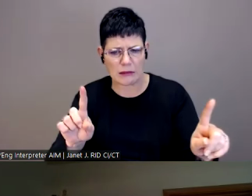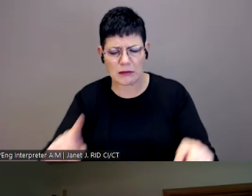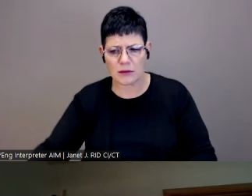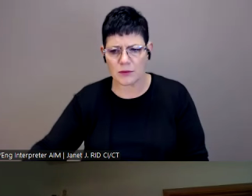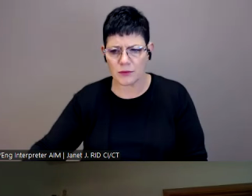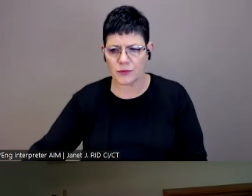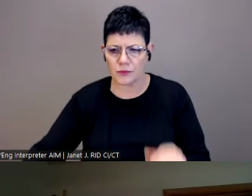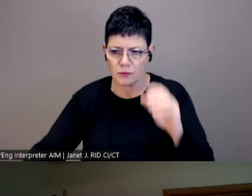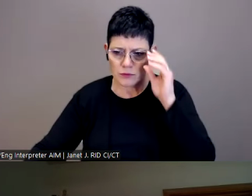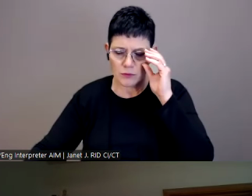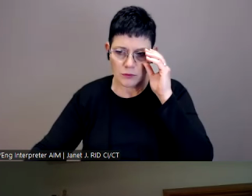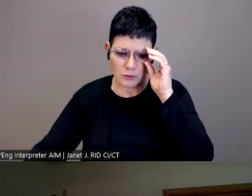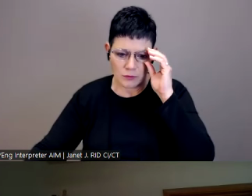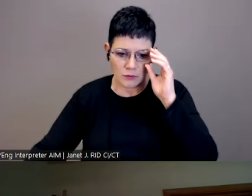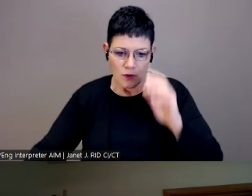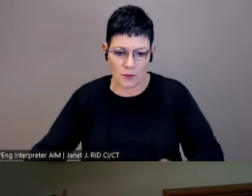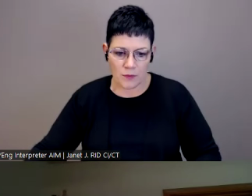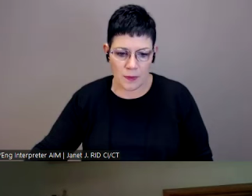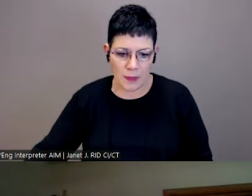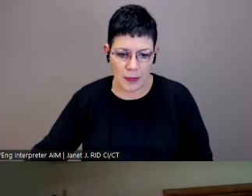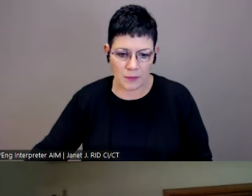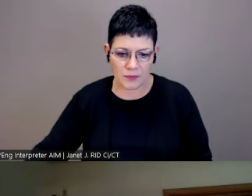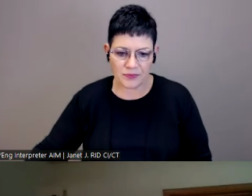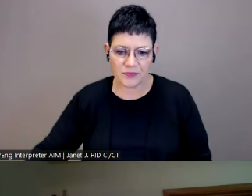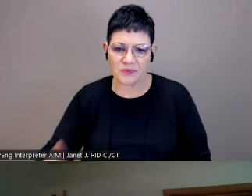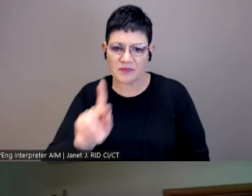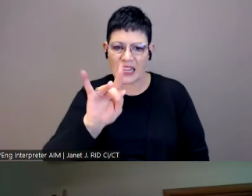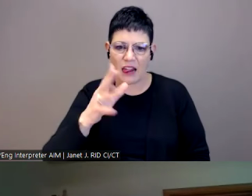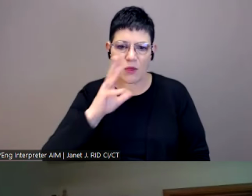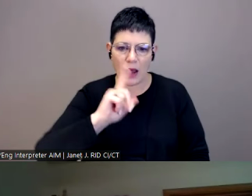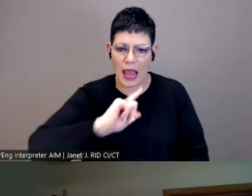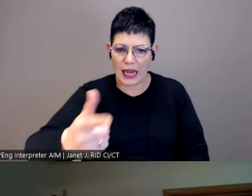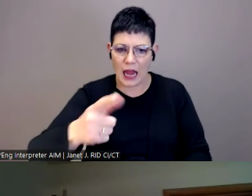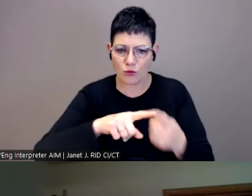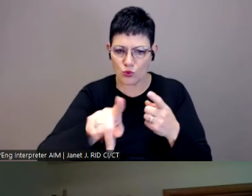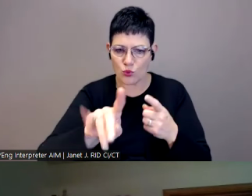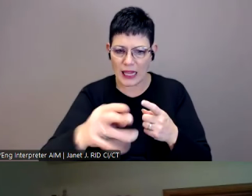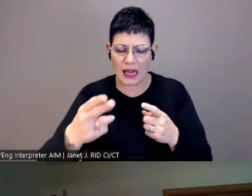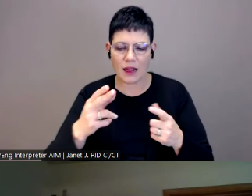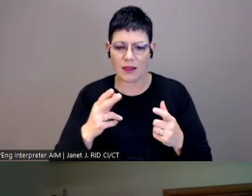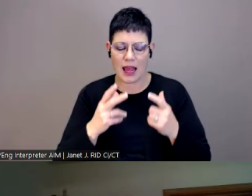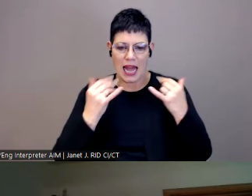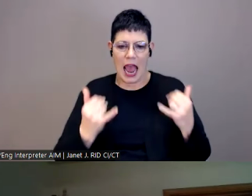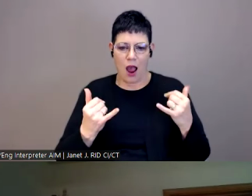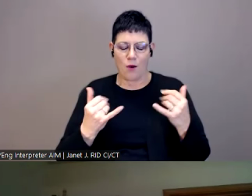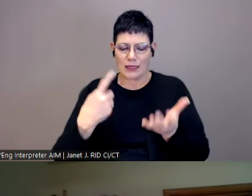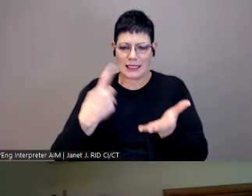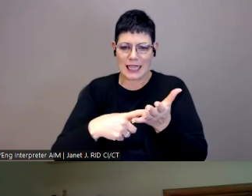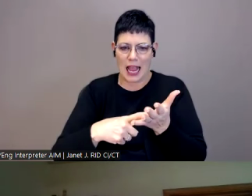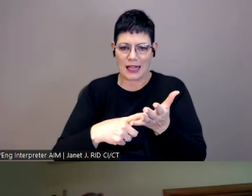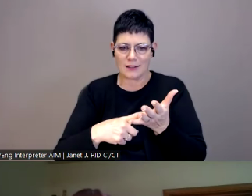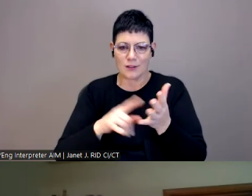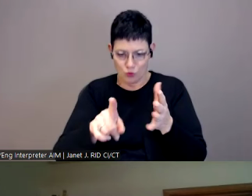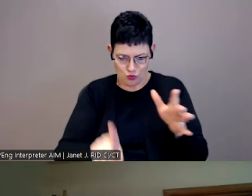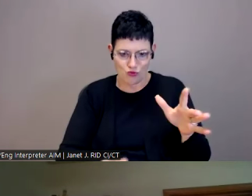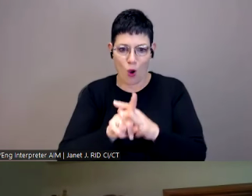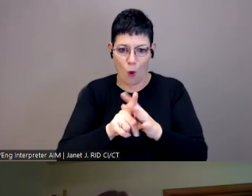Yeah. Yeah, Keith, I'll hand it off to you to kind of build off of where to go from there when you're hoping to show up